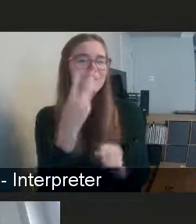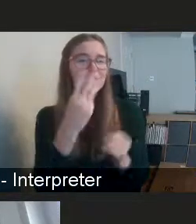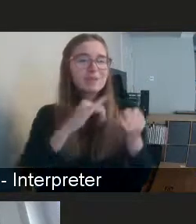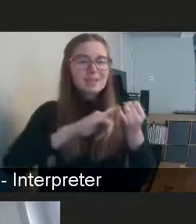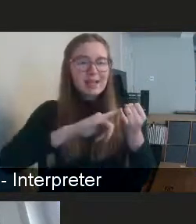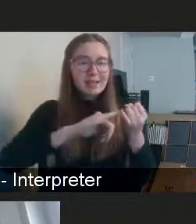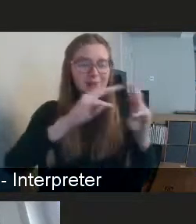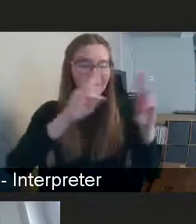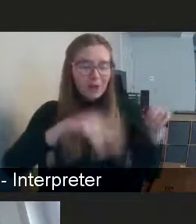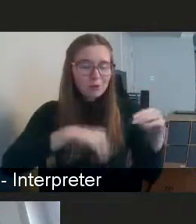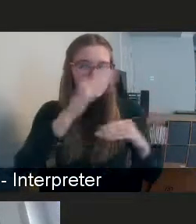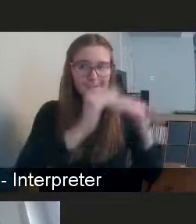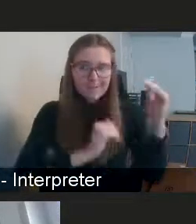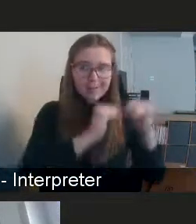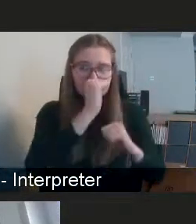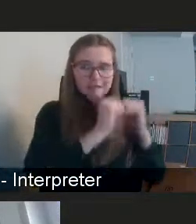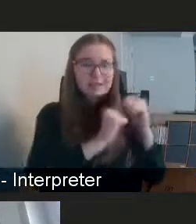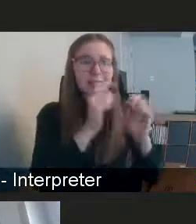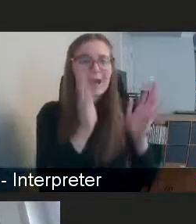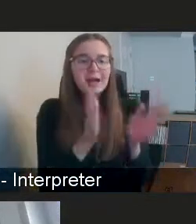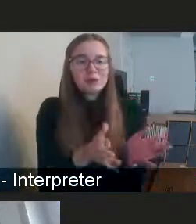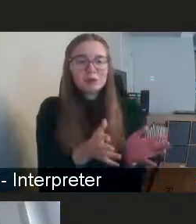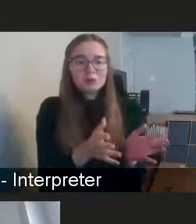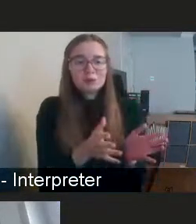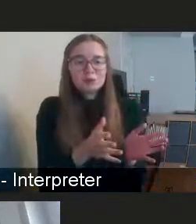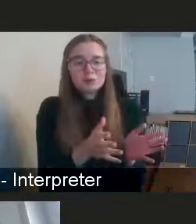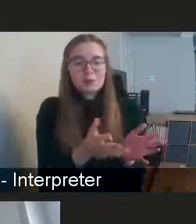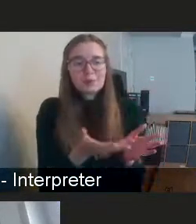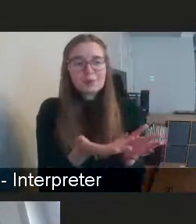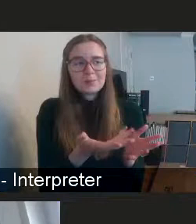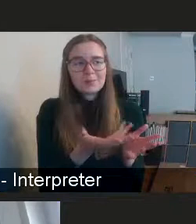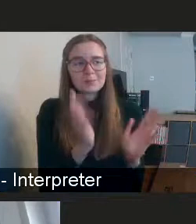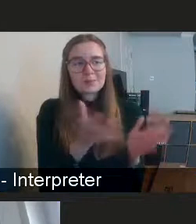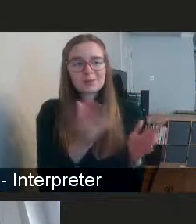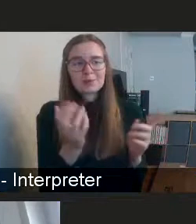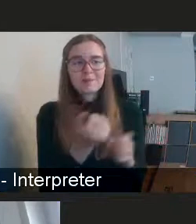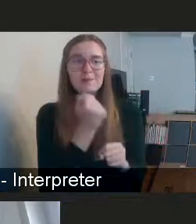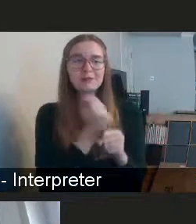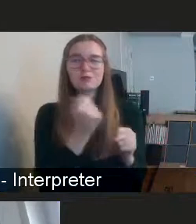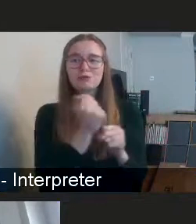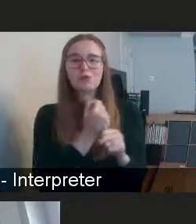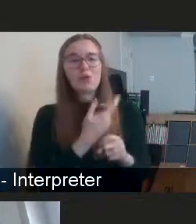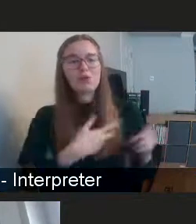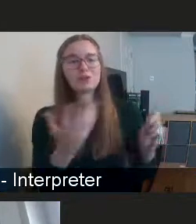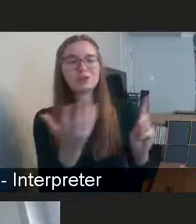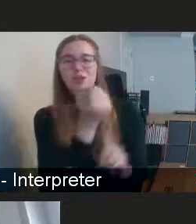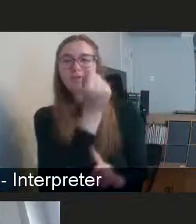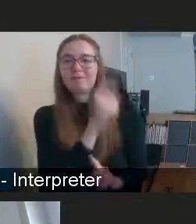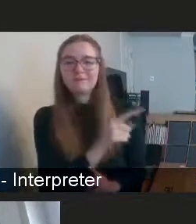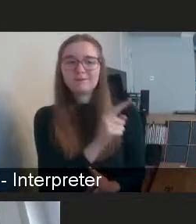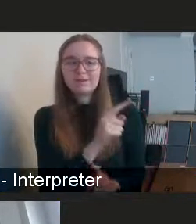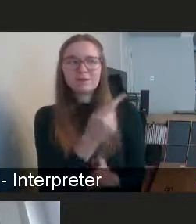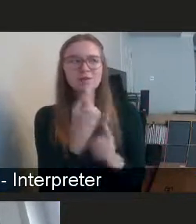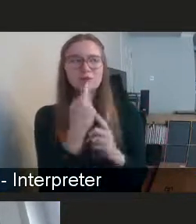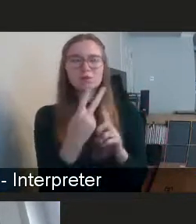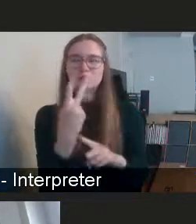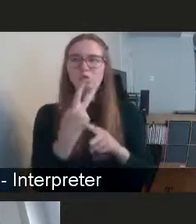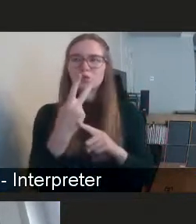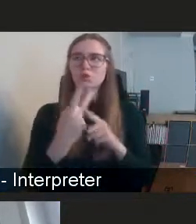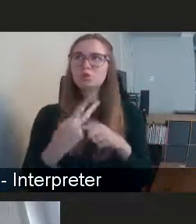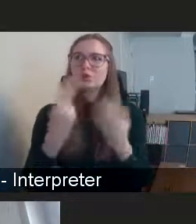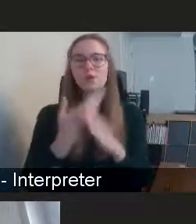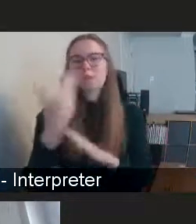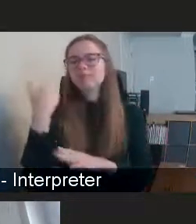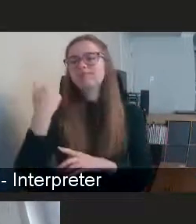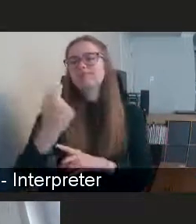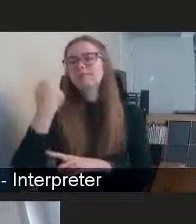and a house has to be renovated to make, and recently, just day before yesterday on the TV,